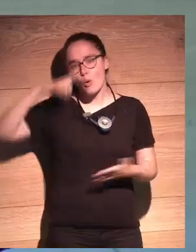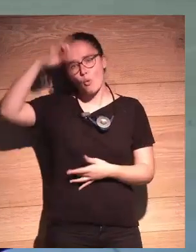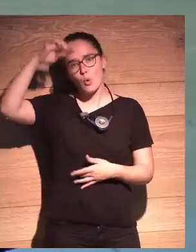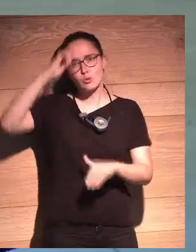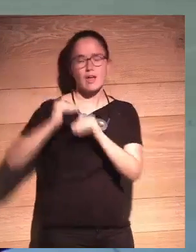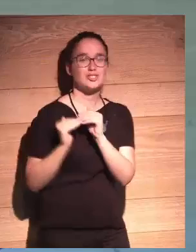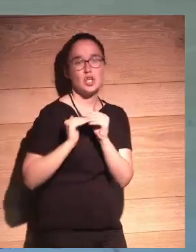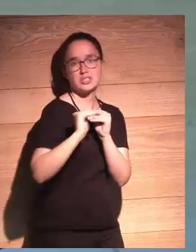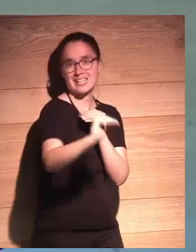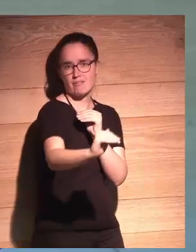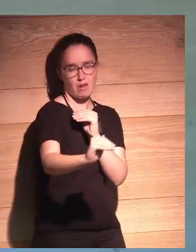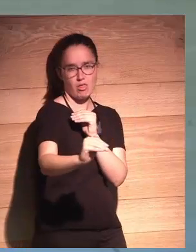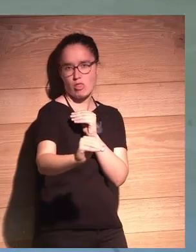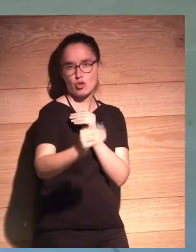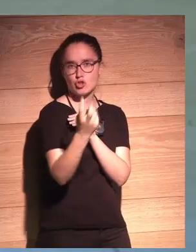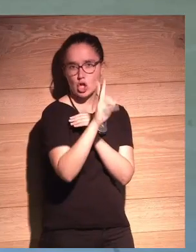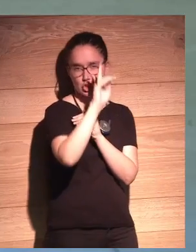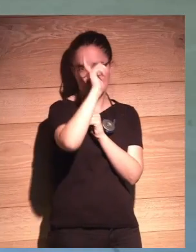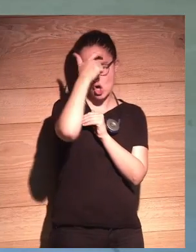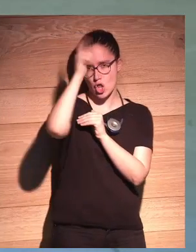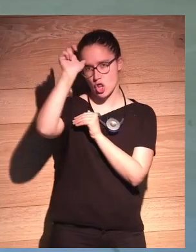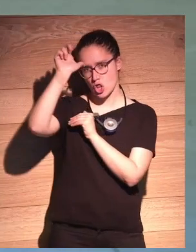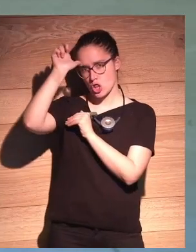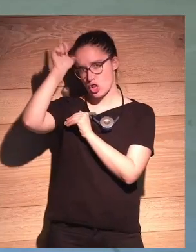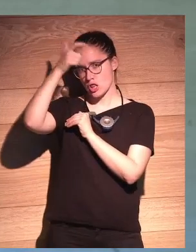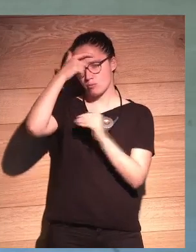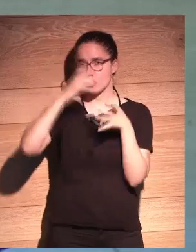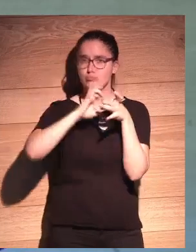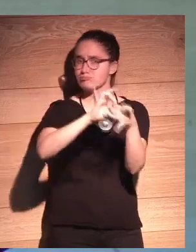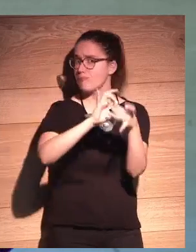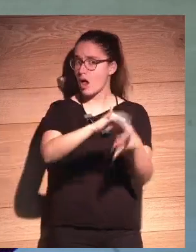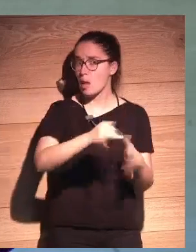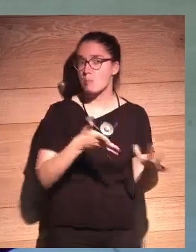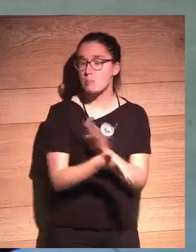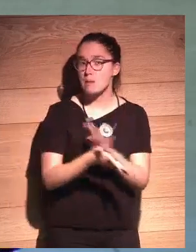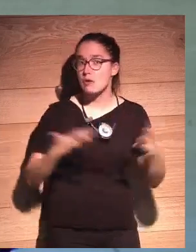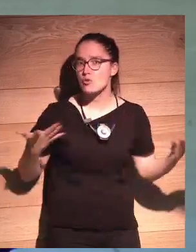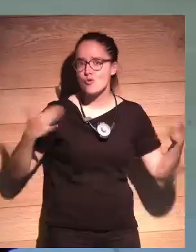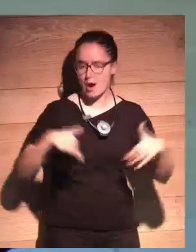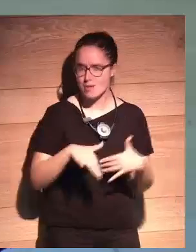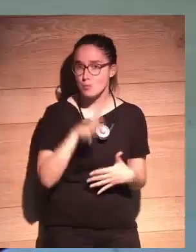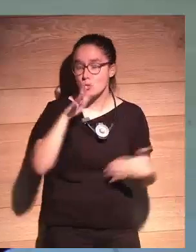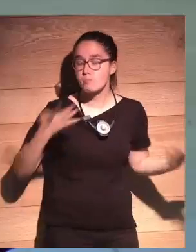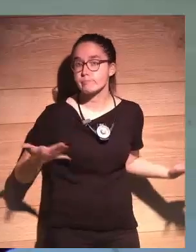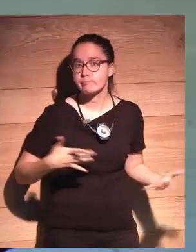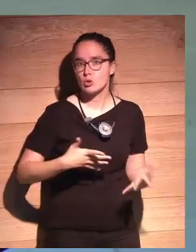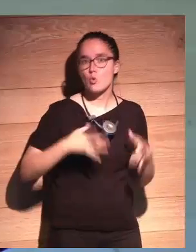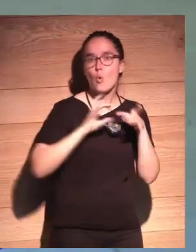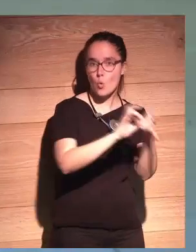conviction that culture and sustainability are two concepts that are closely